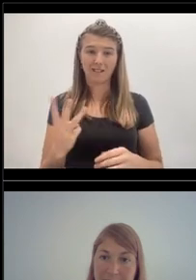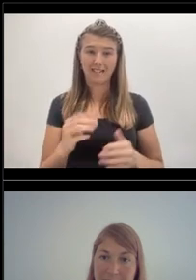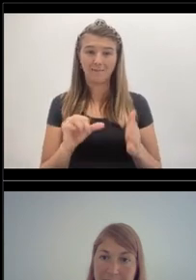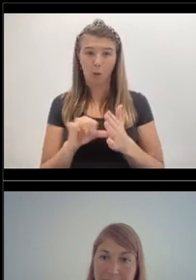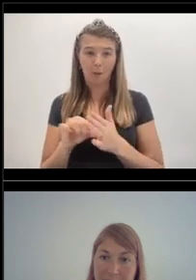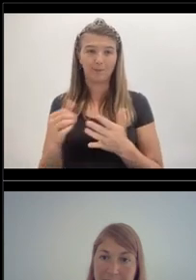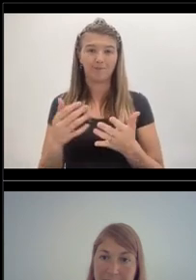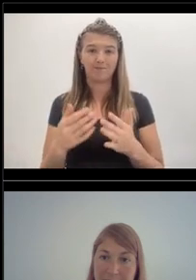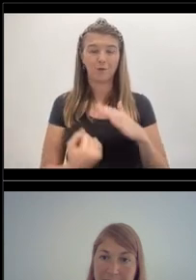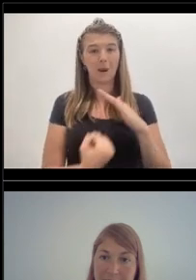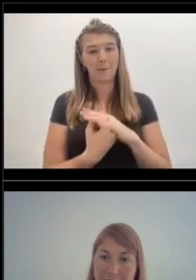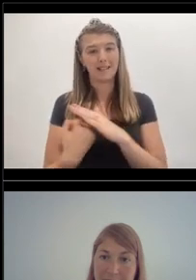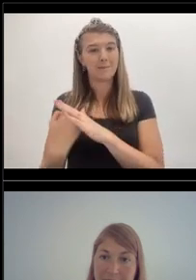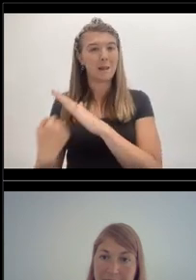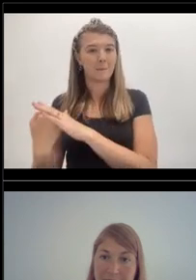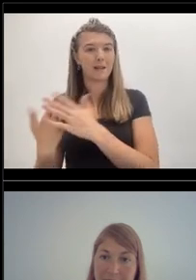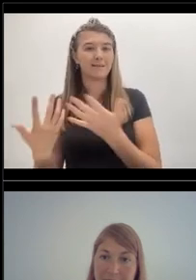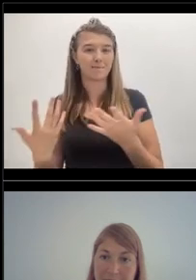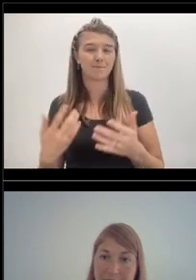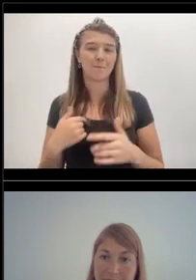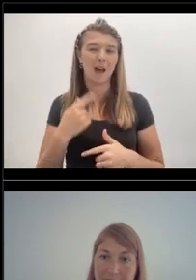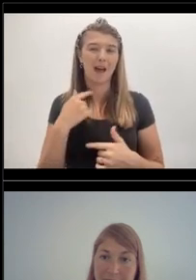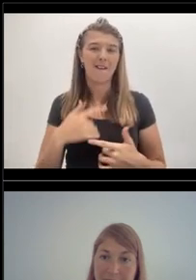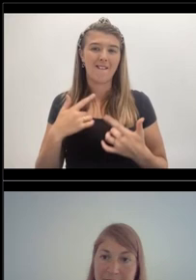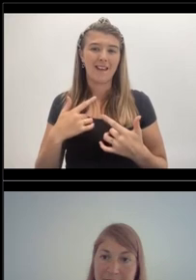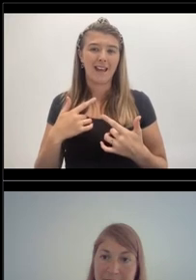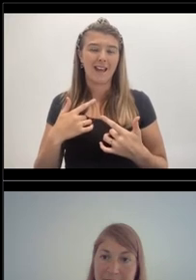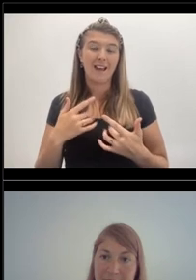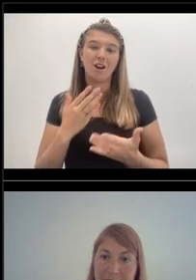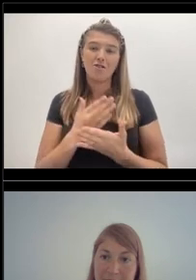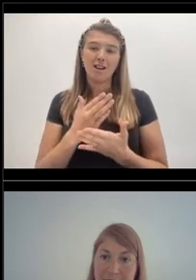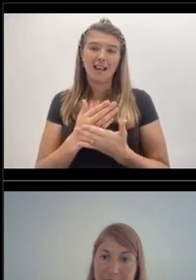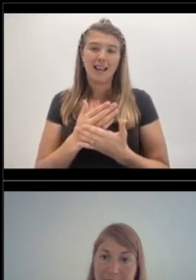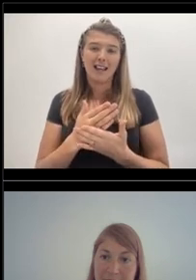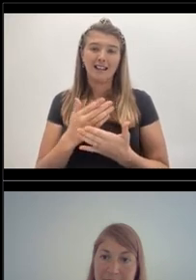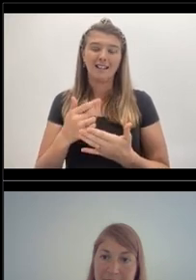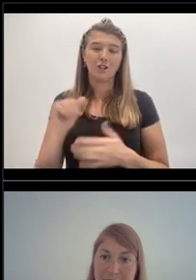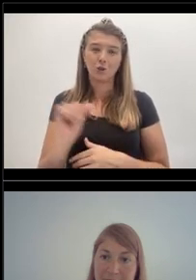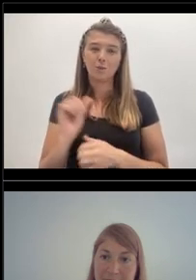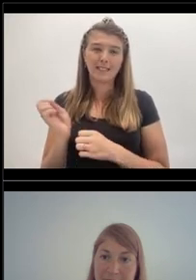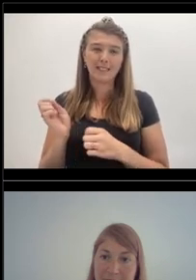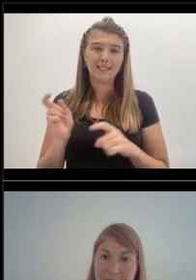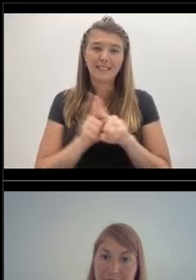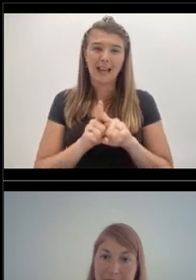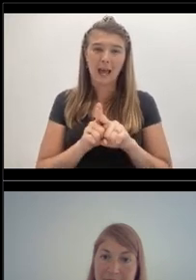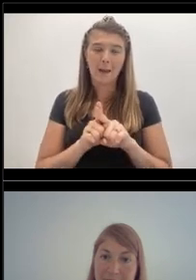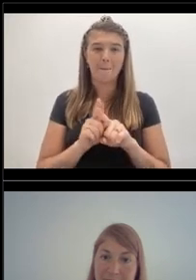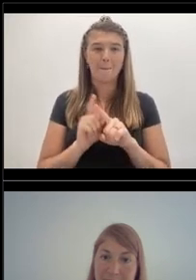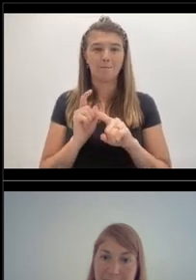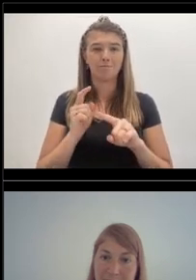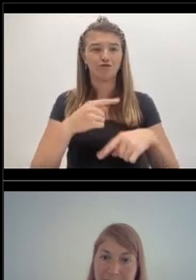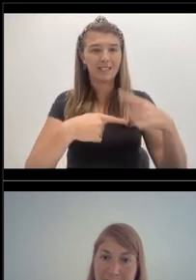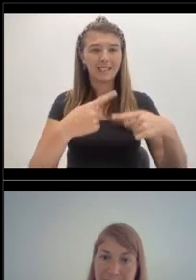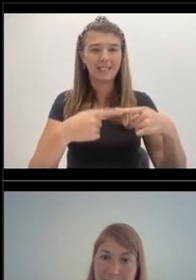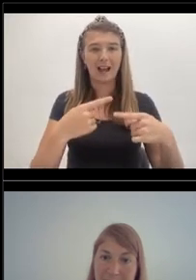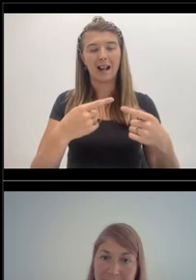our recycling, but definitely the biggest one is to give you, Kathy, the same recycling services or collection services I have, because you